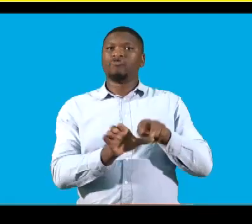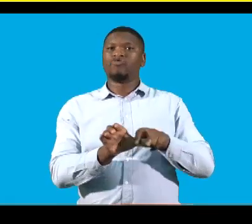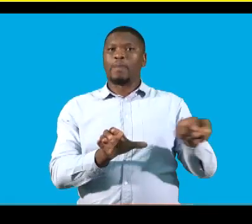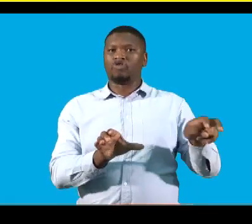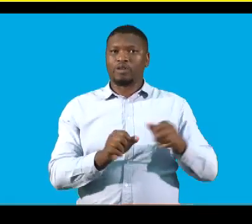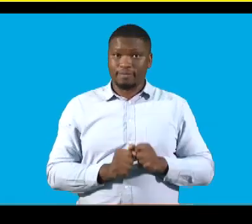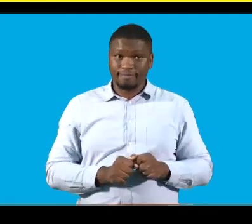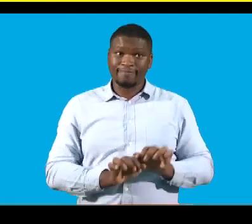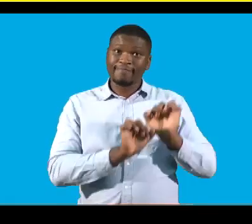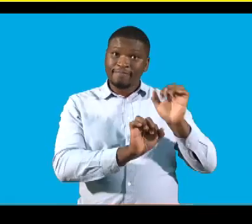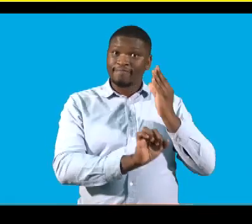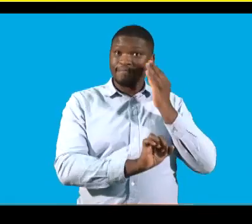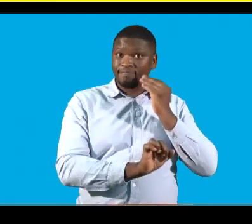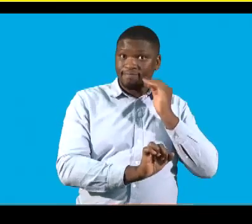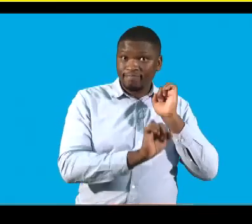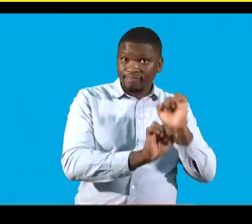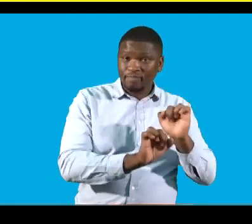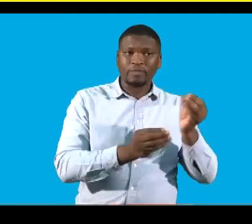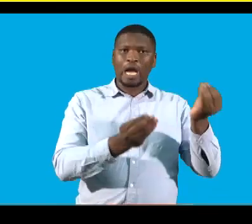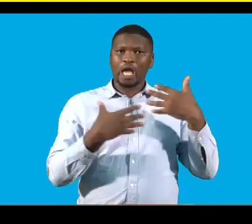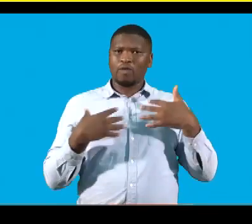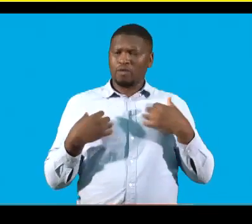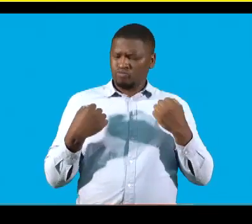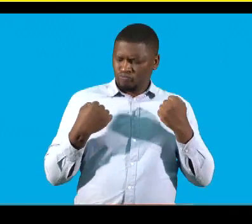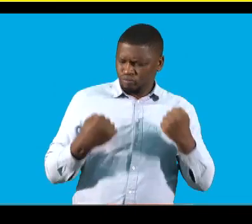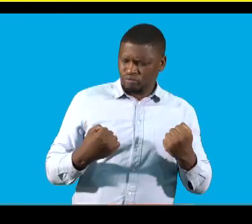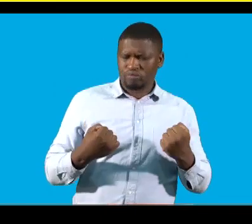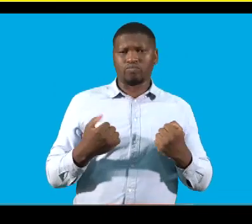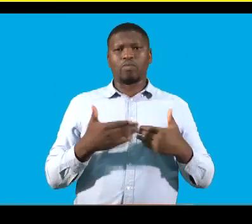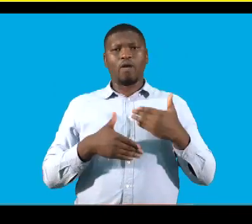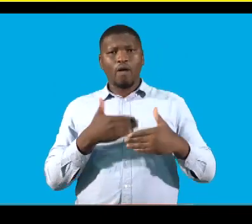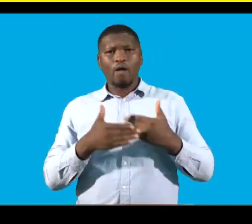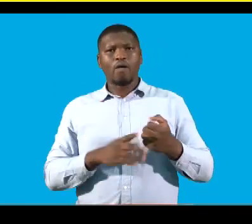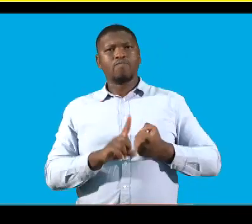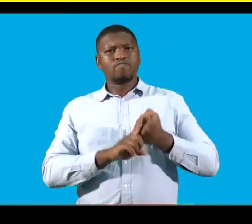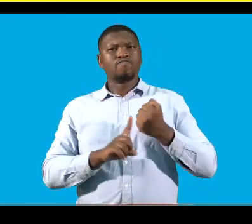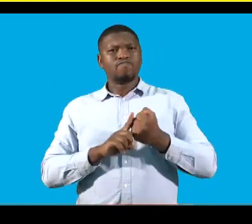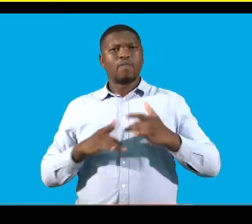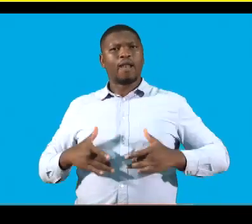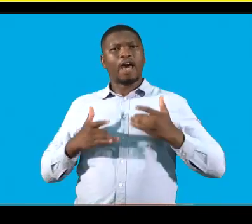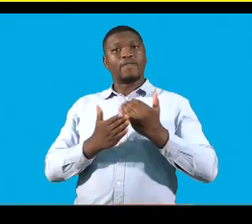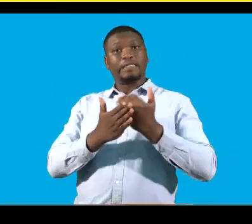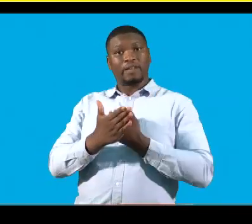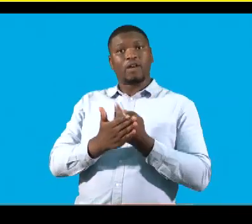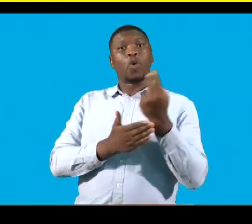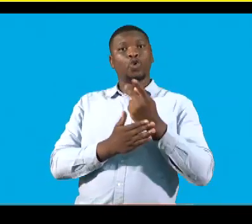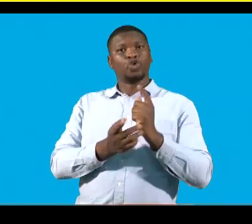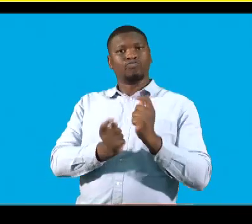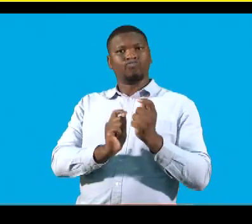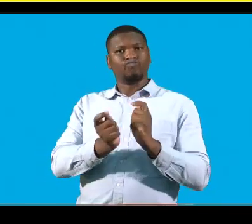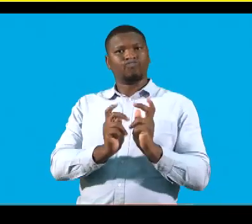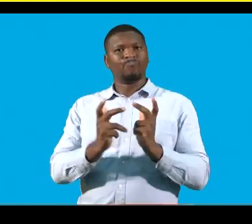departure. These experiences strengthen his character and contribute to both his survival